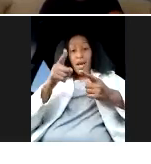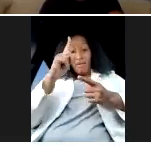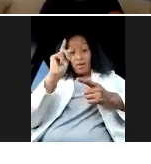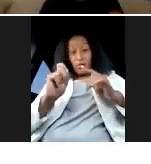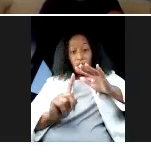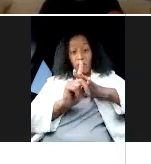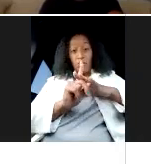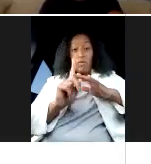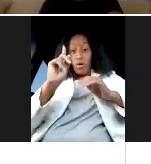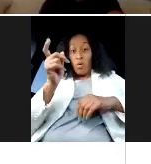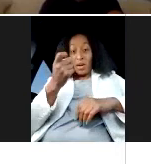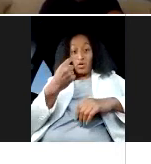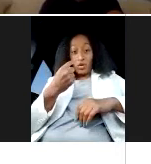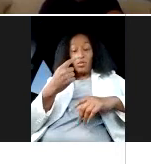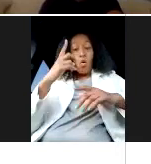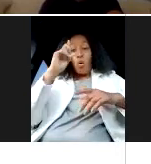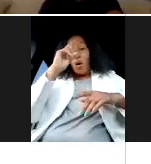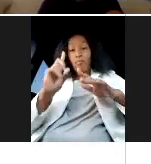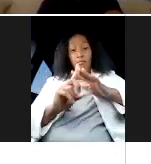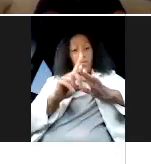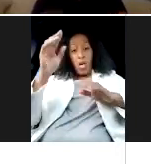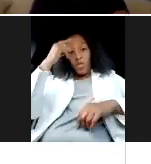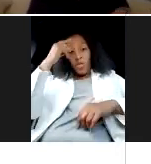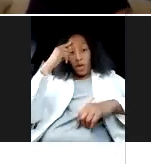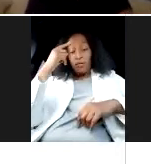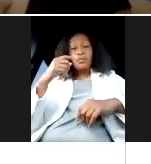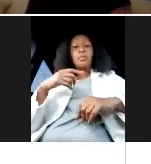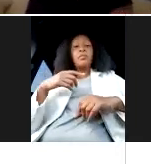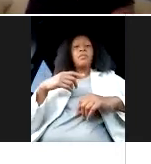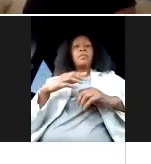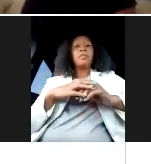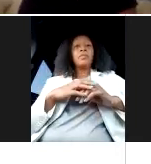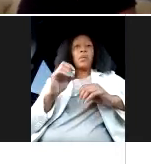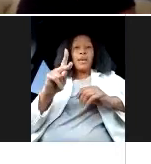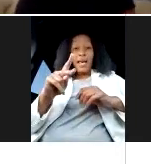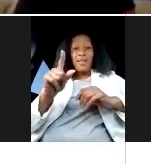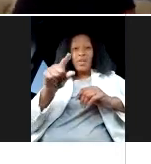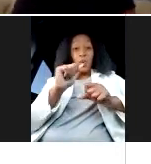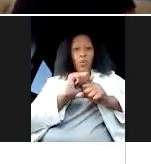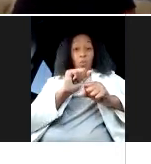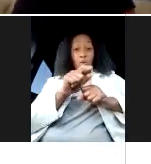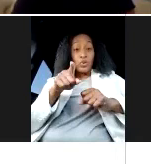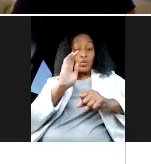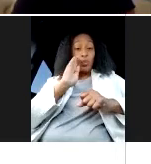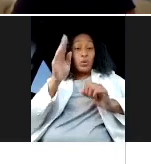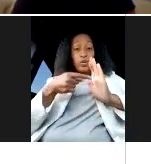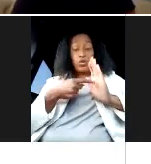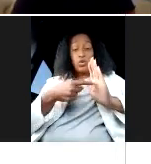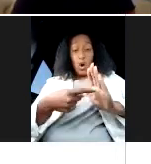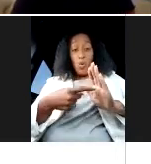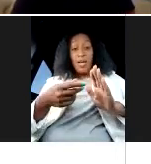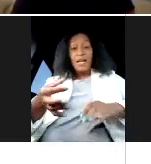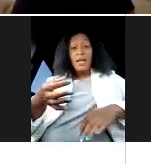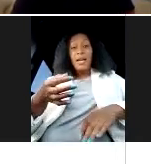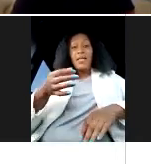that you'll do in the upcoming overviews is based on measurement, right? Physical science is based